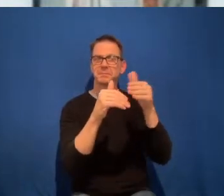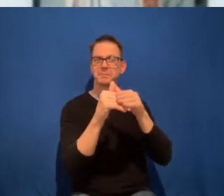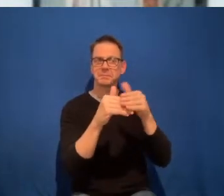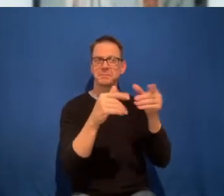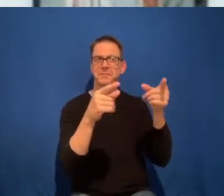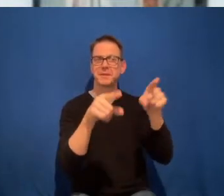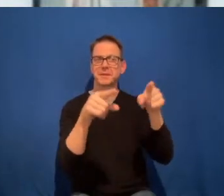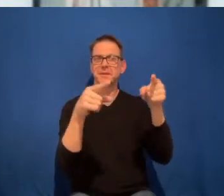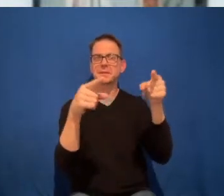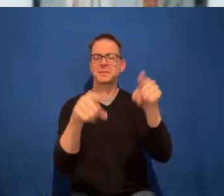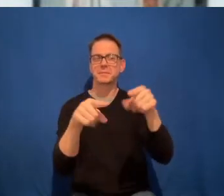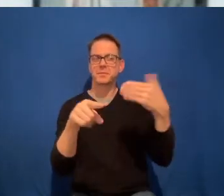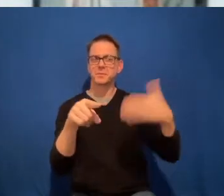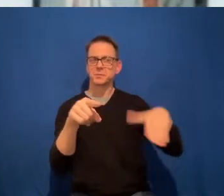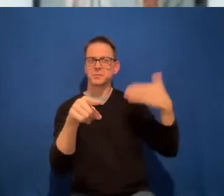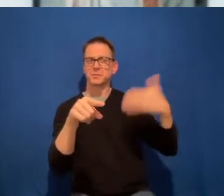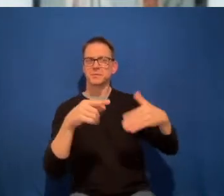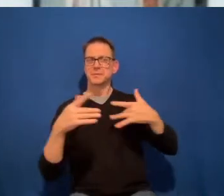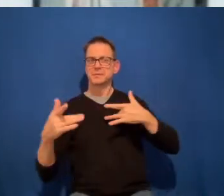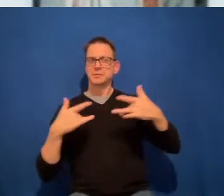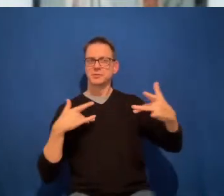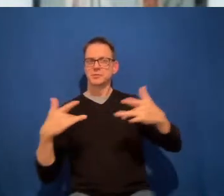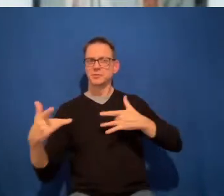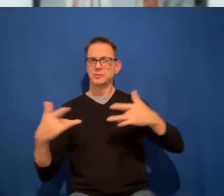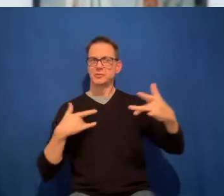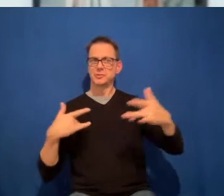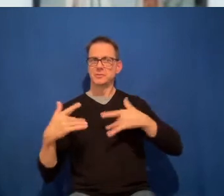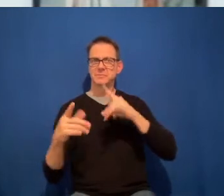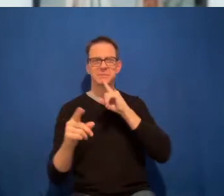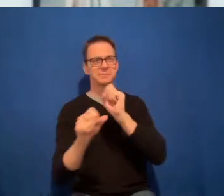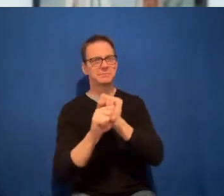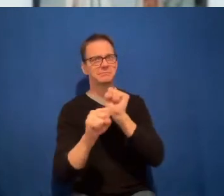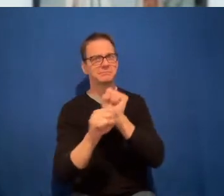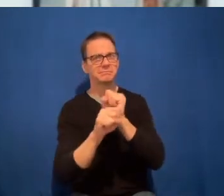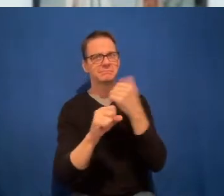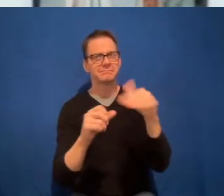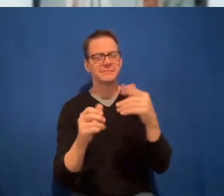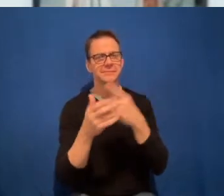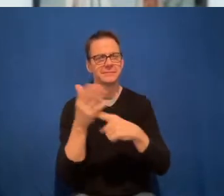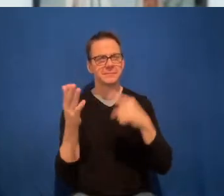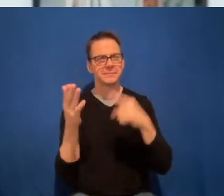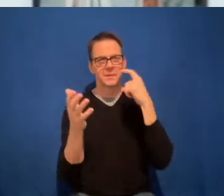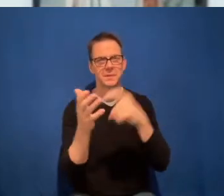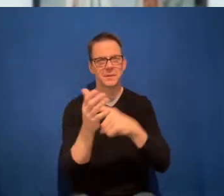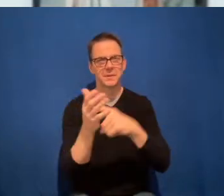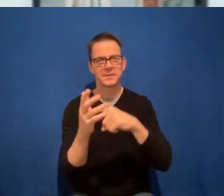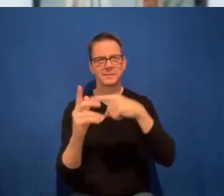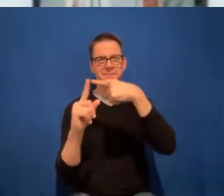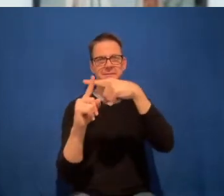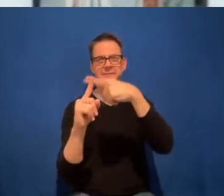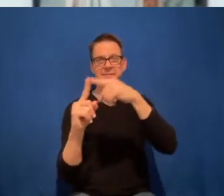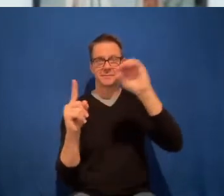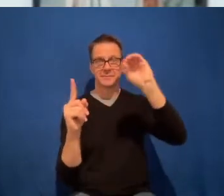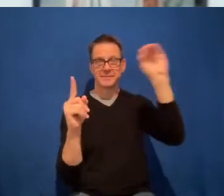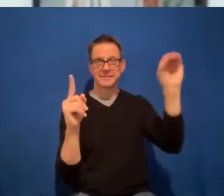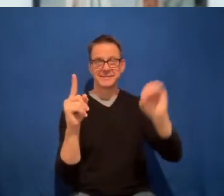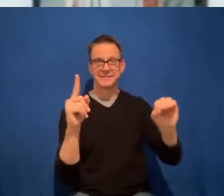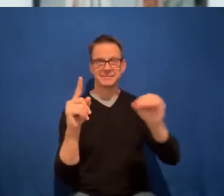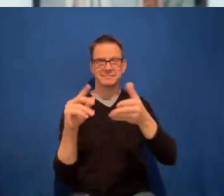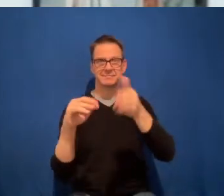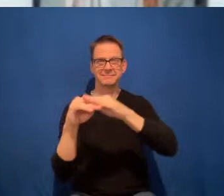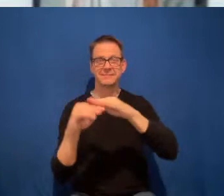And that's really concerning. And I say that that's real because we've also started to see some positivity increases as well. So positivity